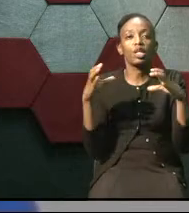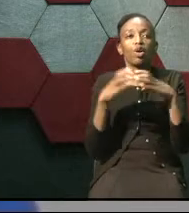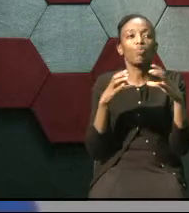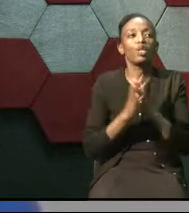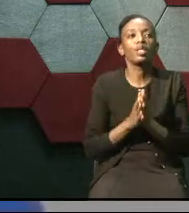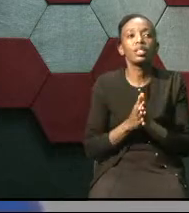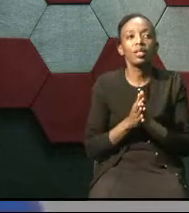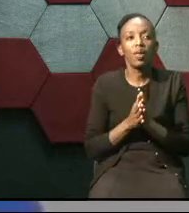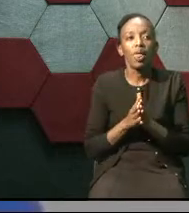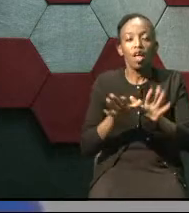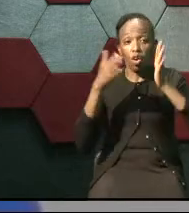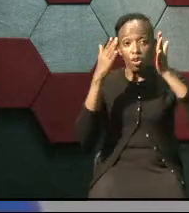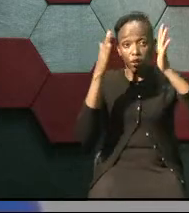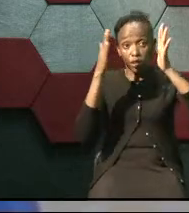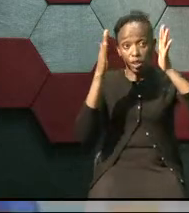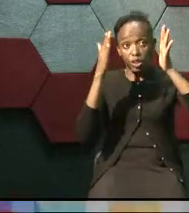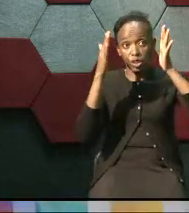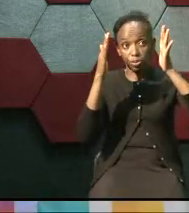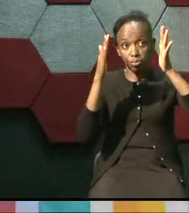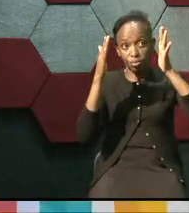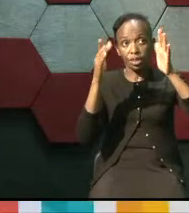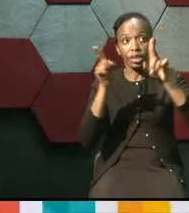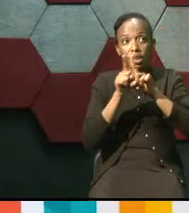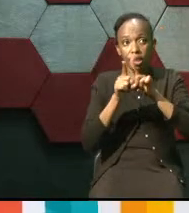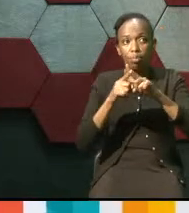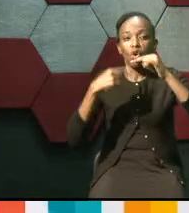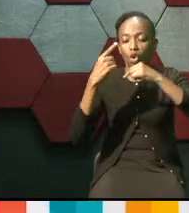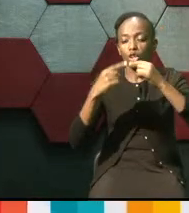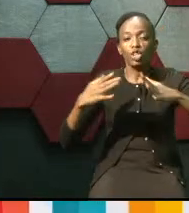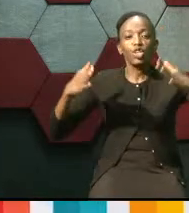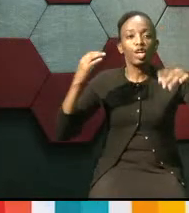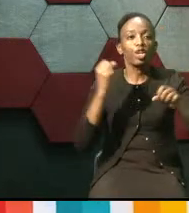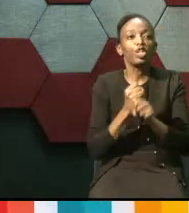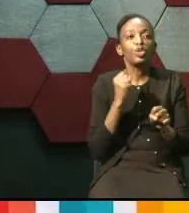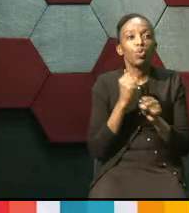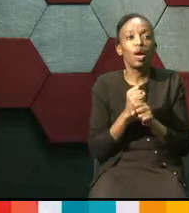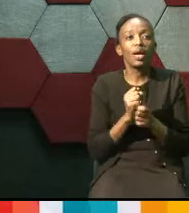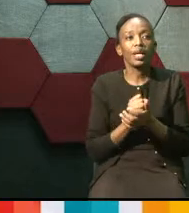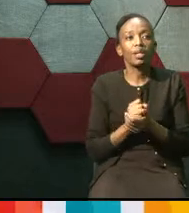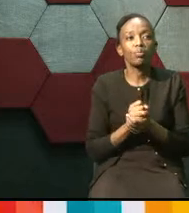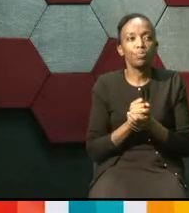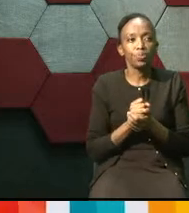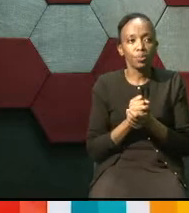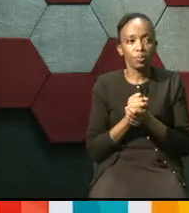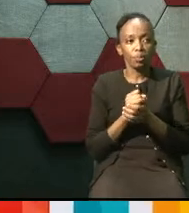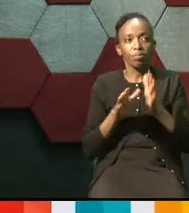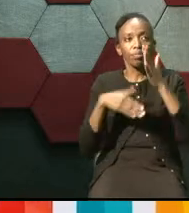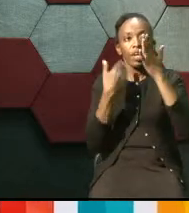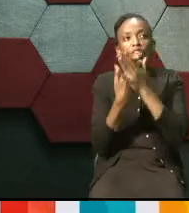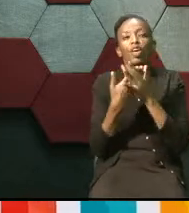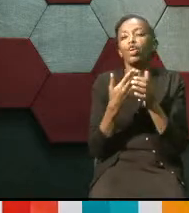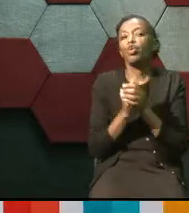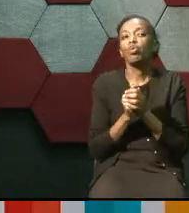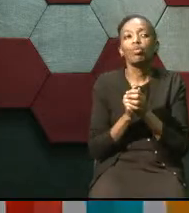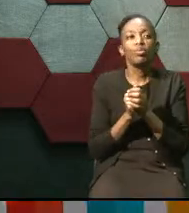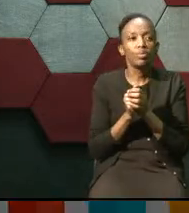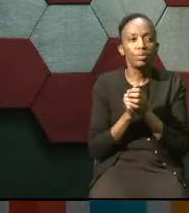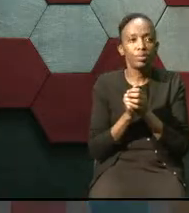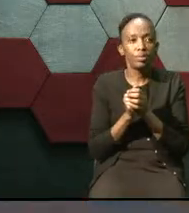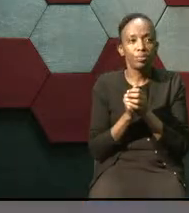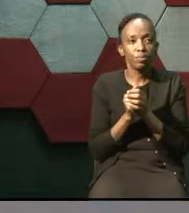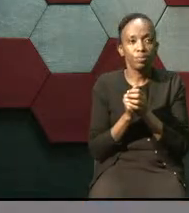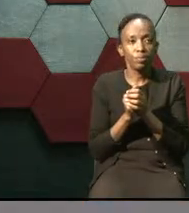community. Congratulations and keep up the great work, Bwana Mwikali. Thank you for the good work.